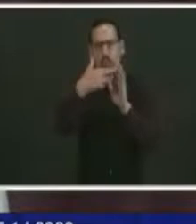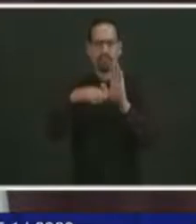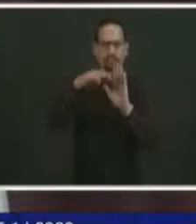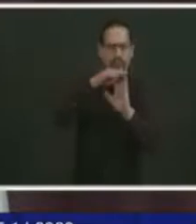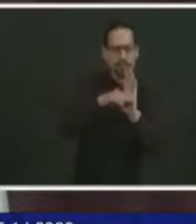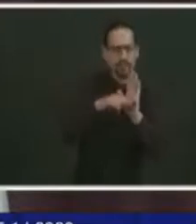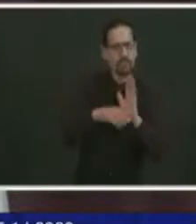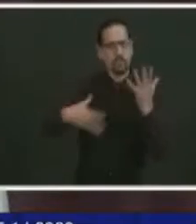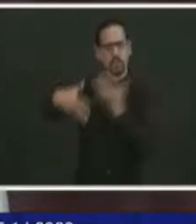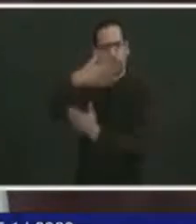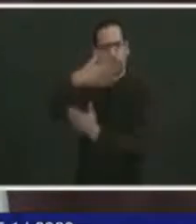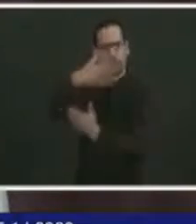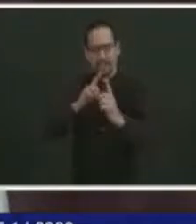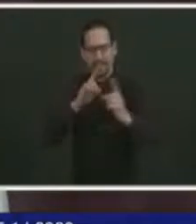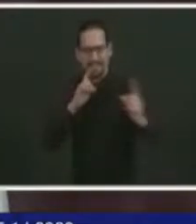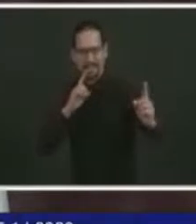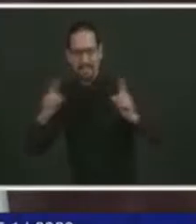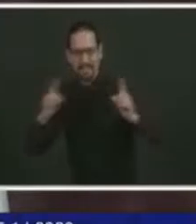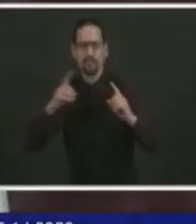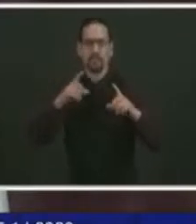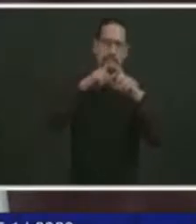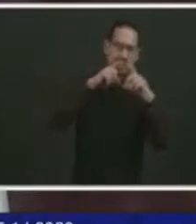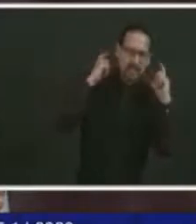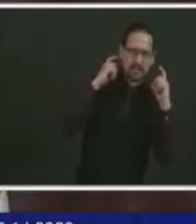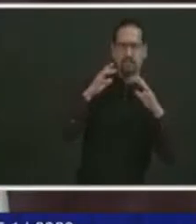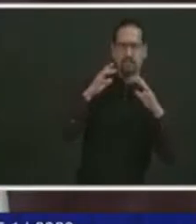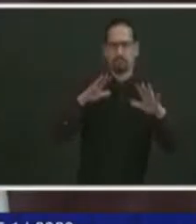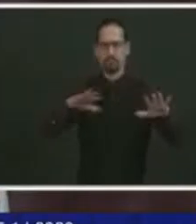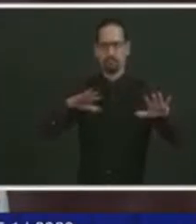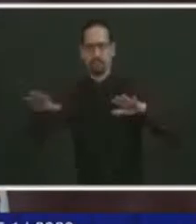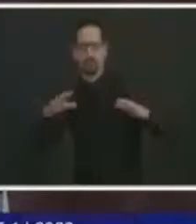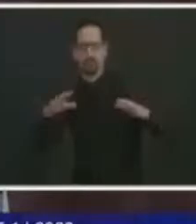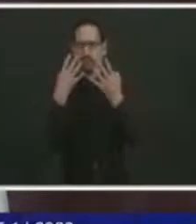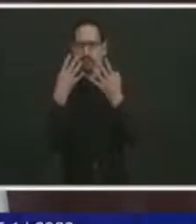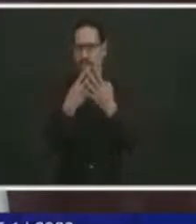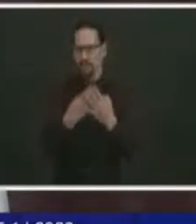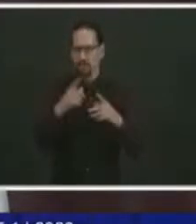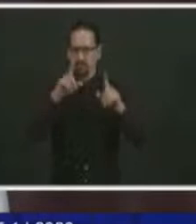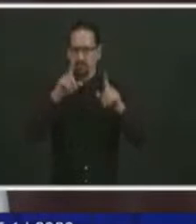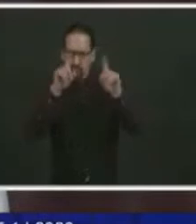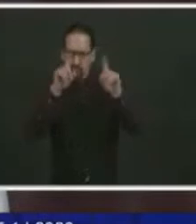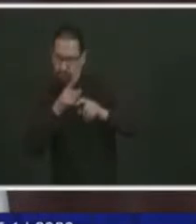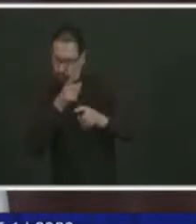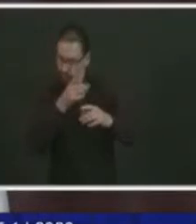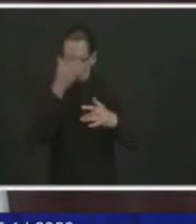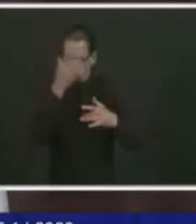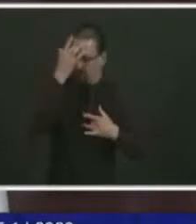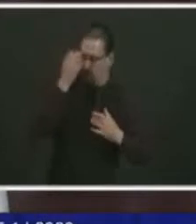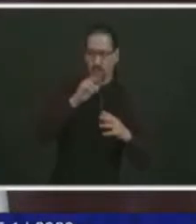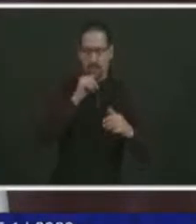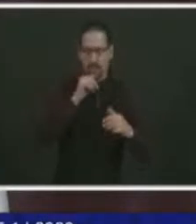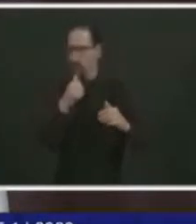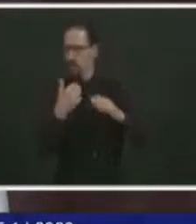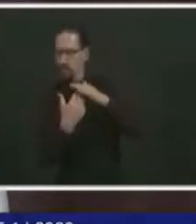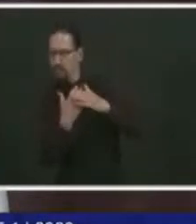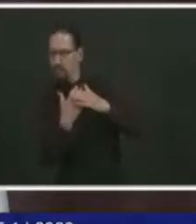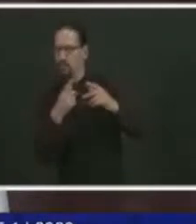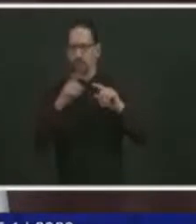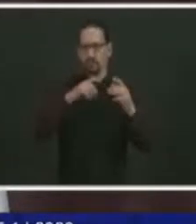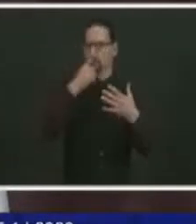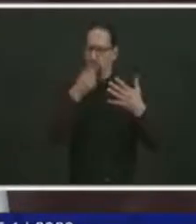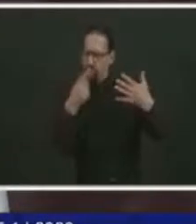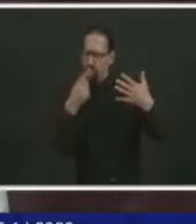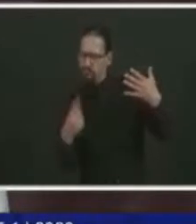with the mask wearing, screening folks before they entered the house of worship. We had